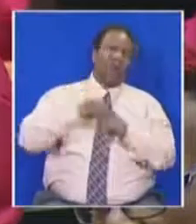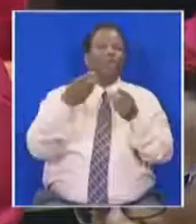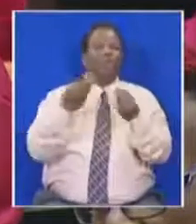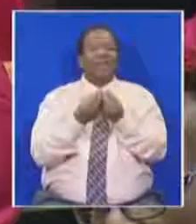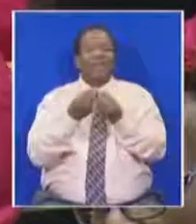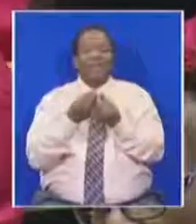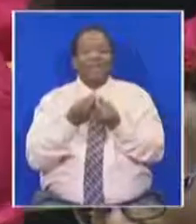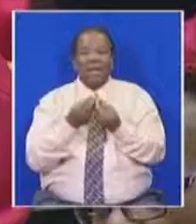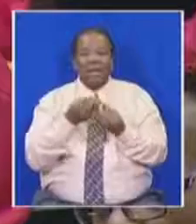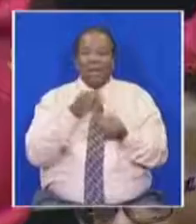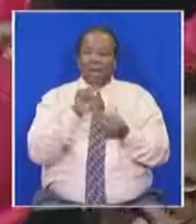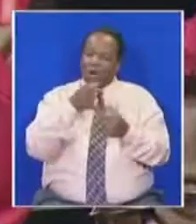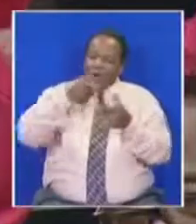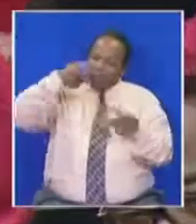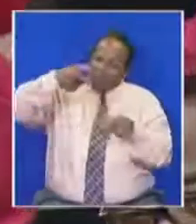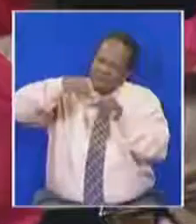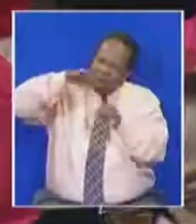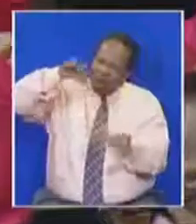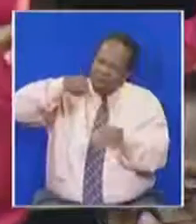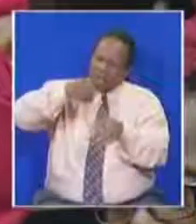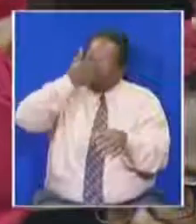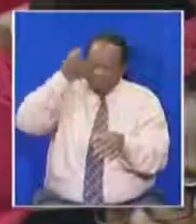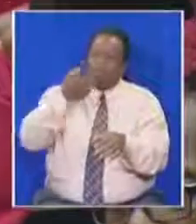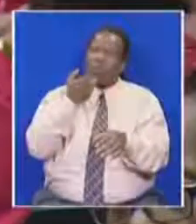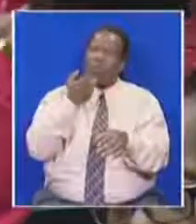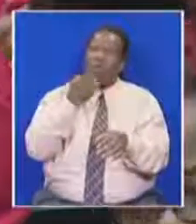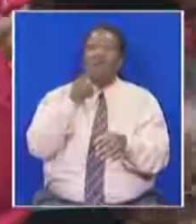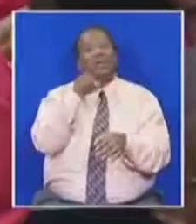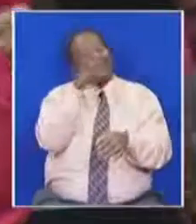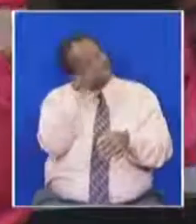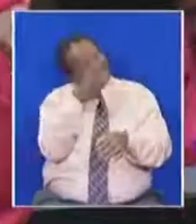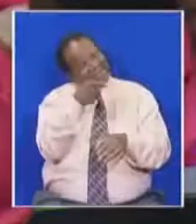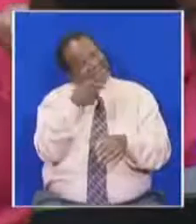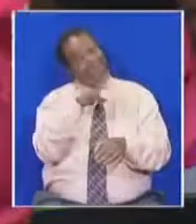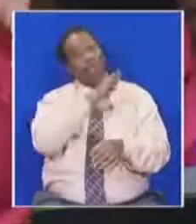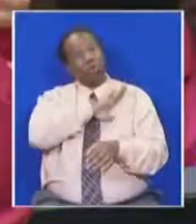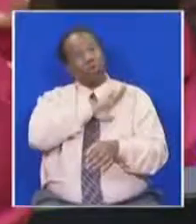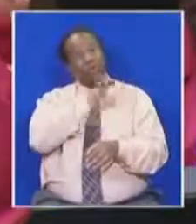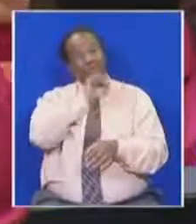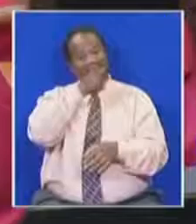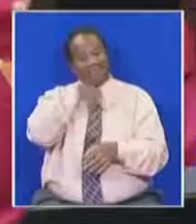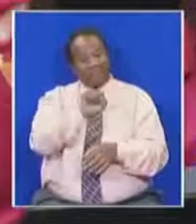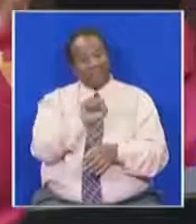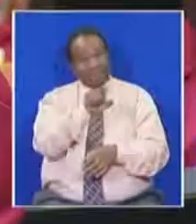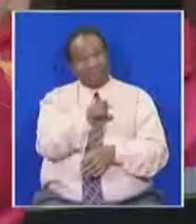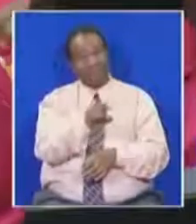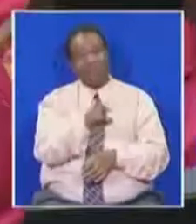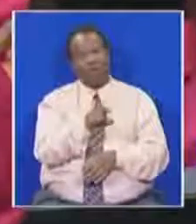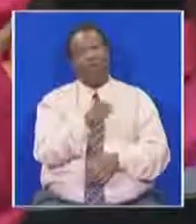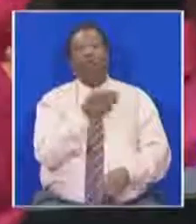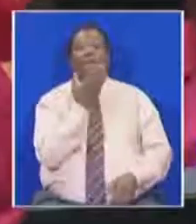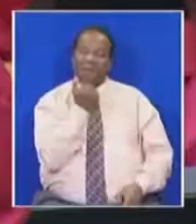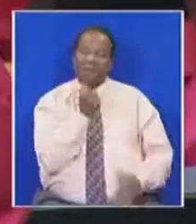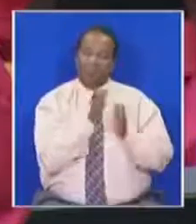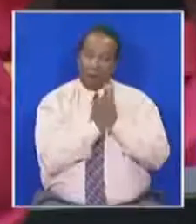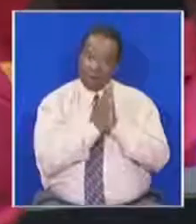here, which are brought by these security people here. So please reassure us